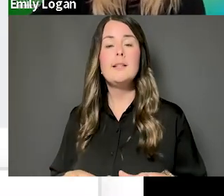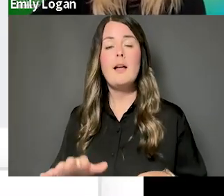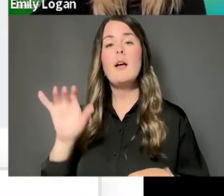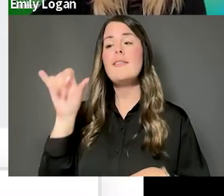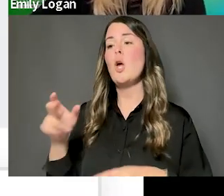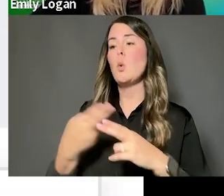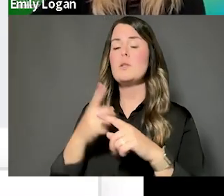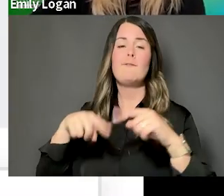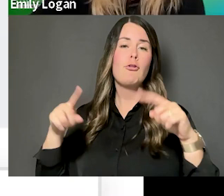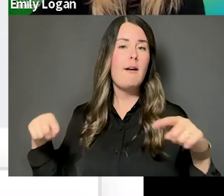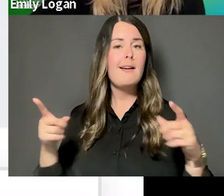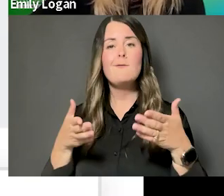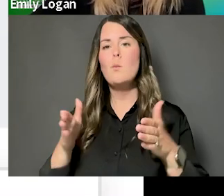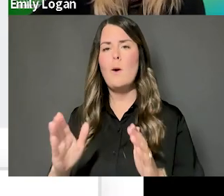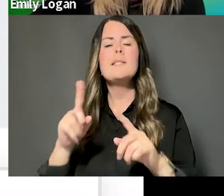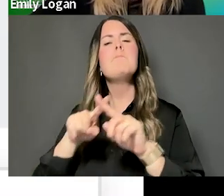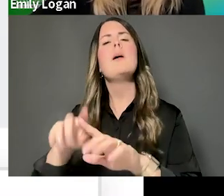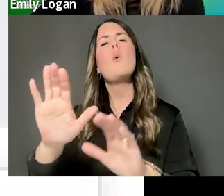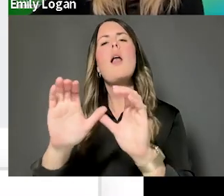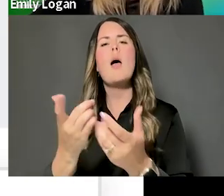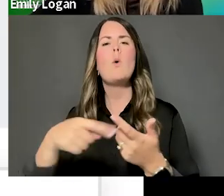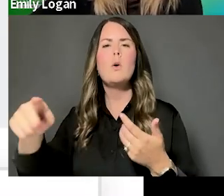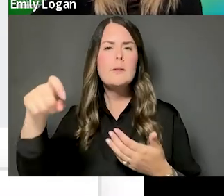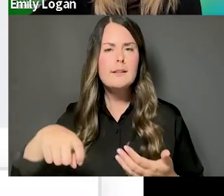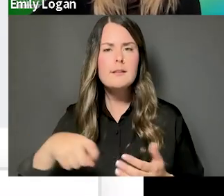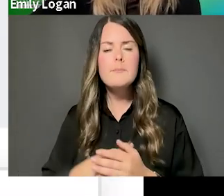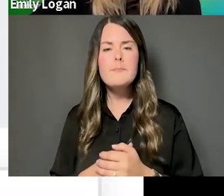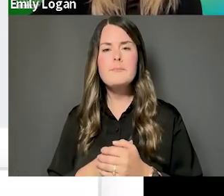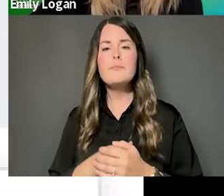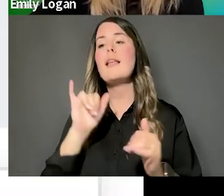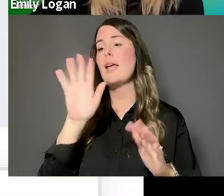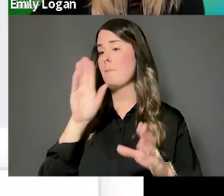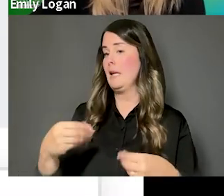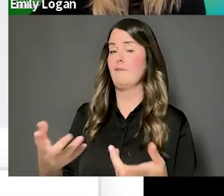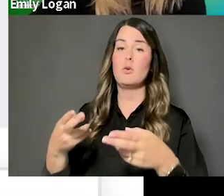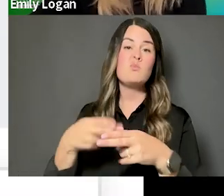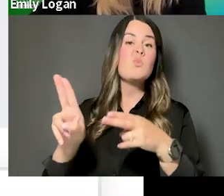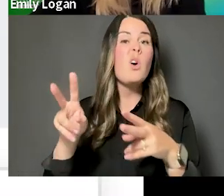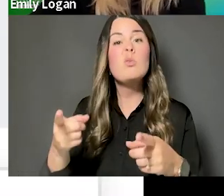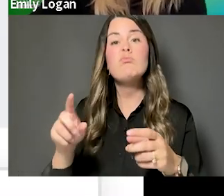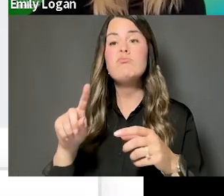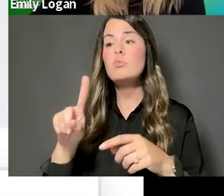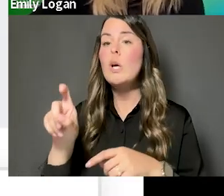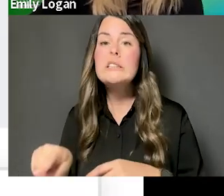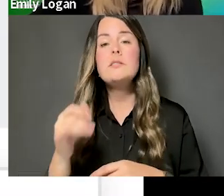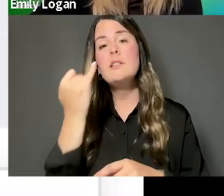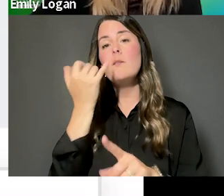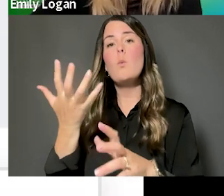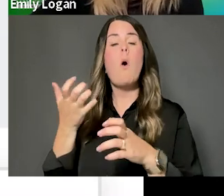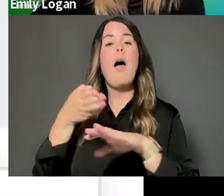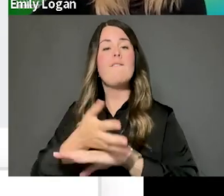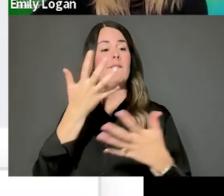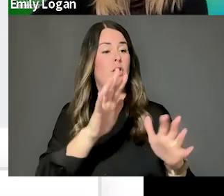cool-down. They can be used in a variety of ways depending on your classroom needs. This could be given as a short quiz if you wanted to after